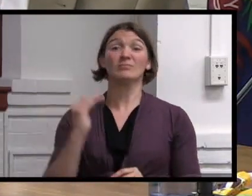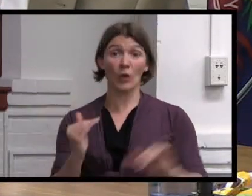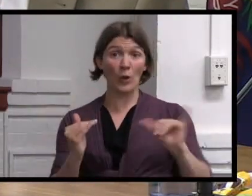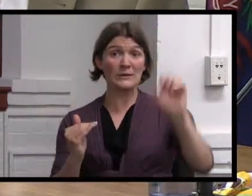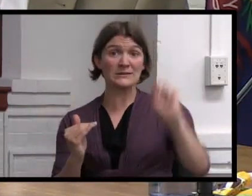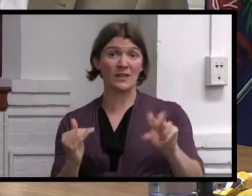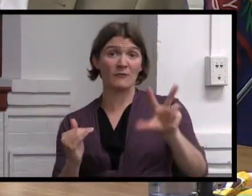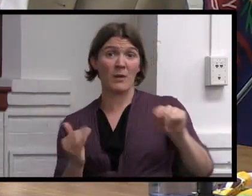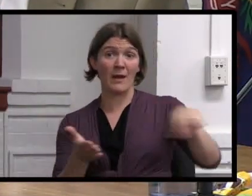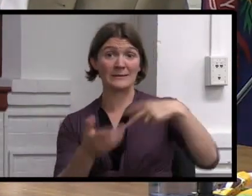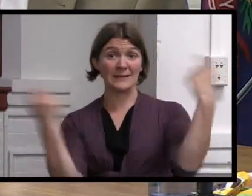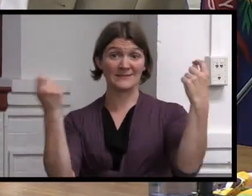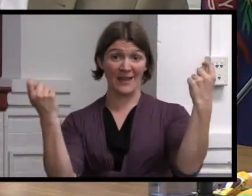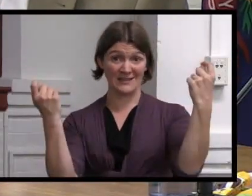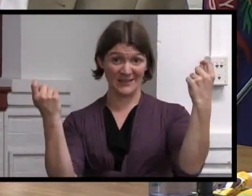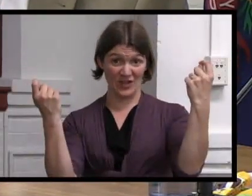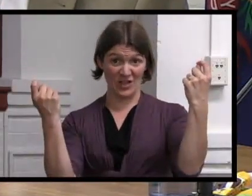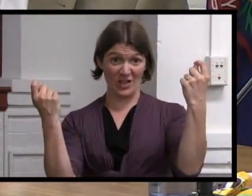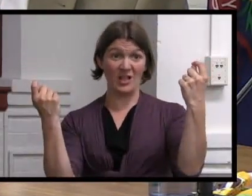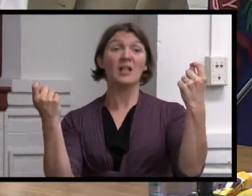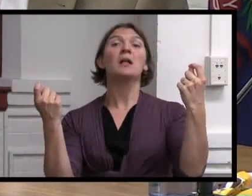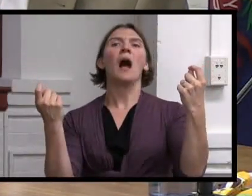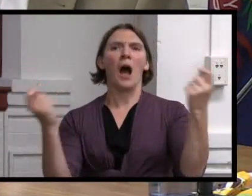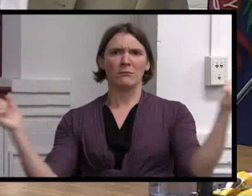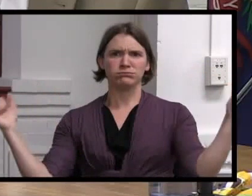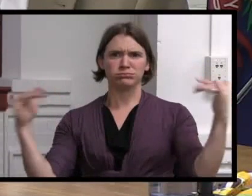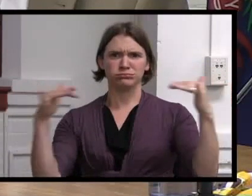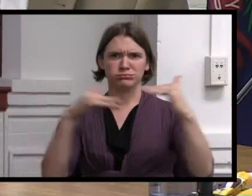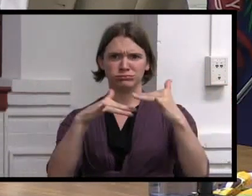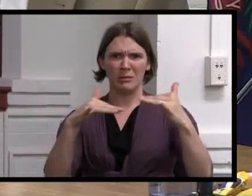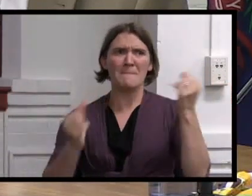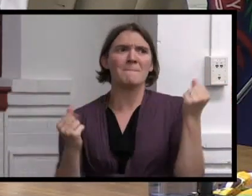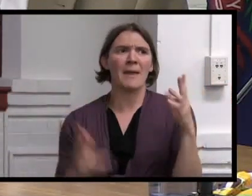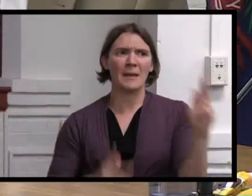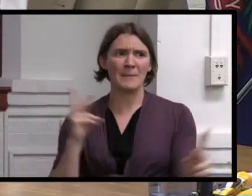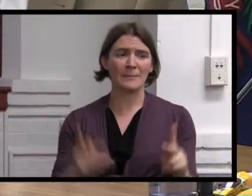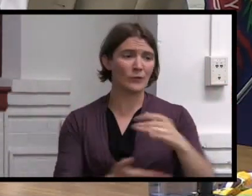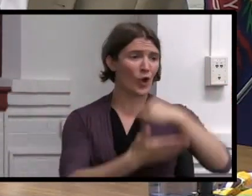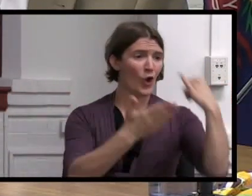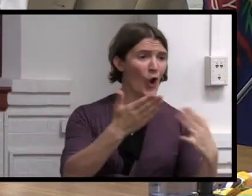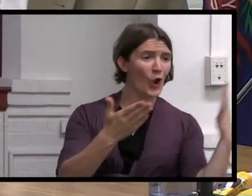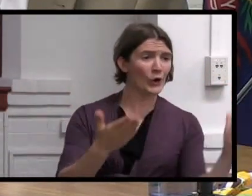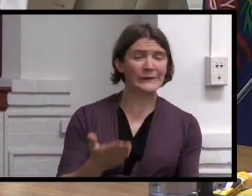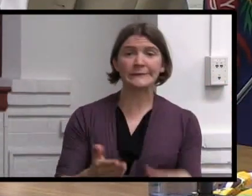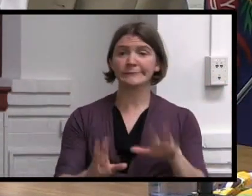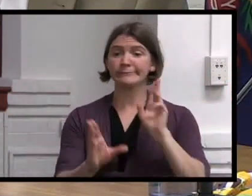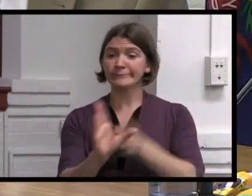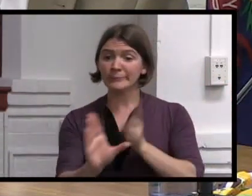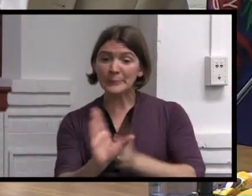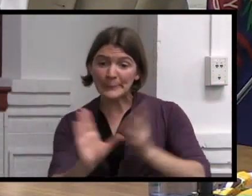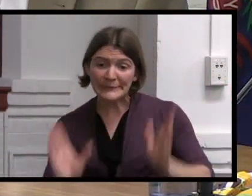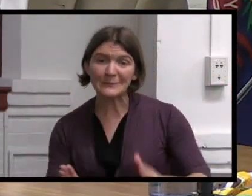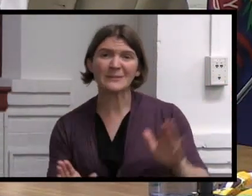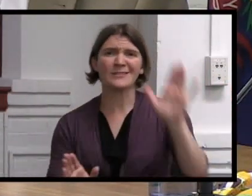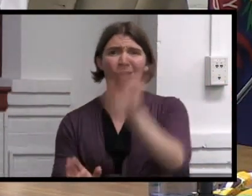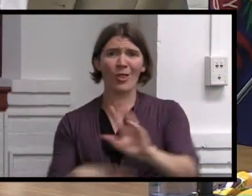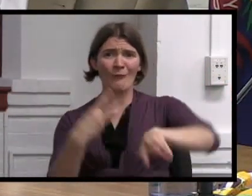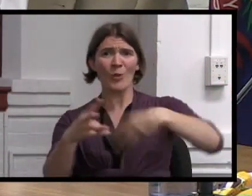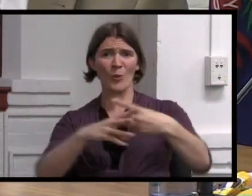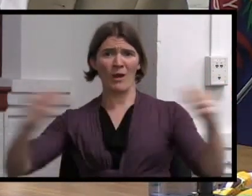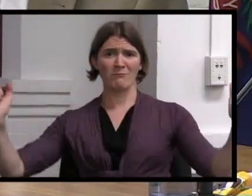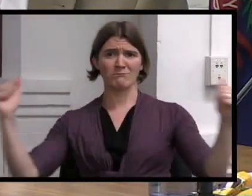Southern Vermont Dance Festival attracts attendees, artists, and professionals from all over the